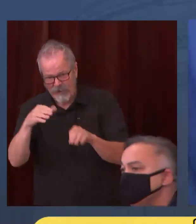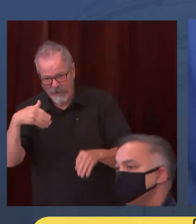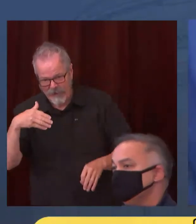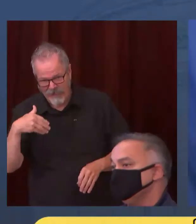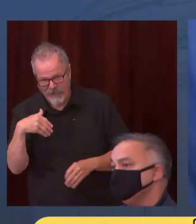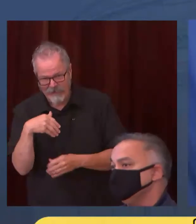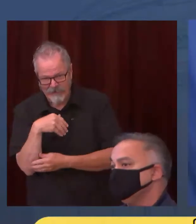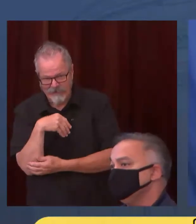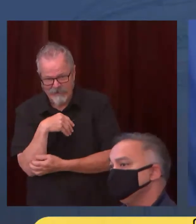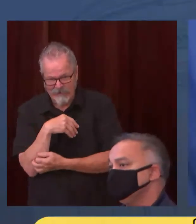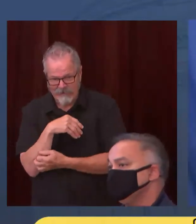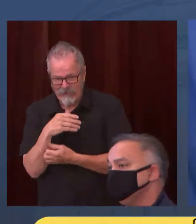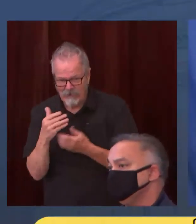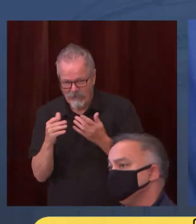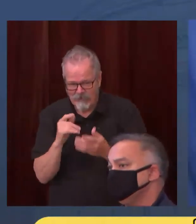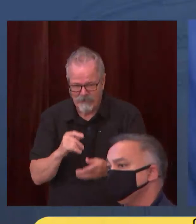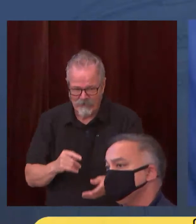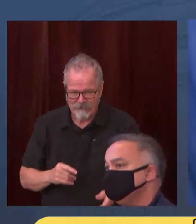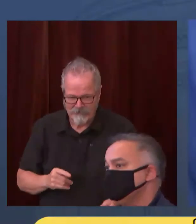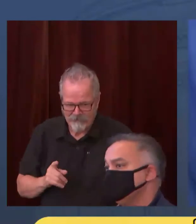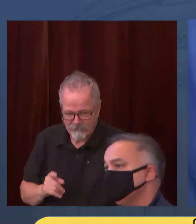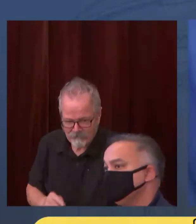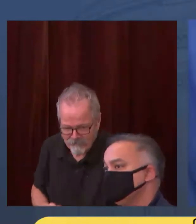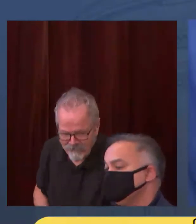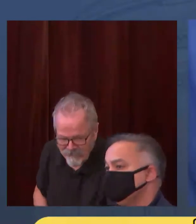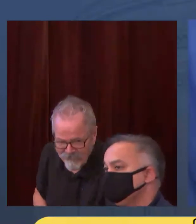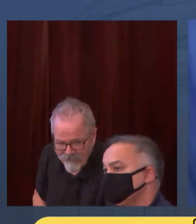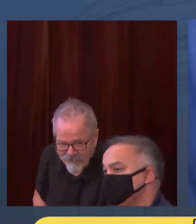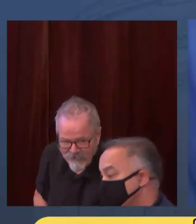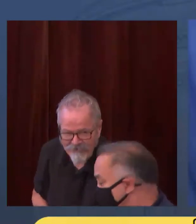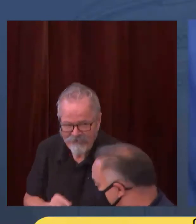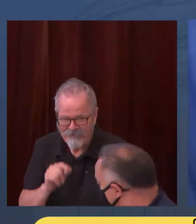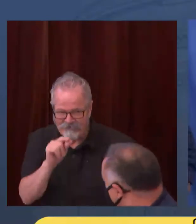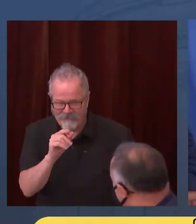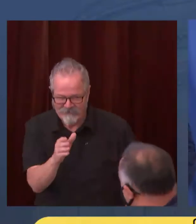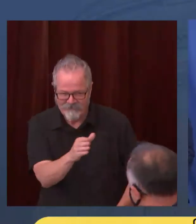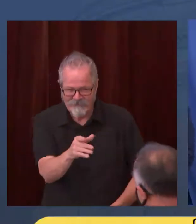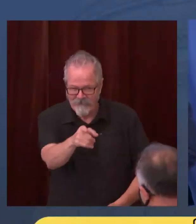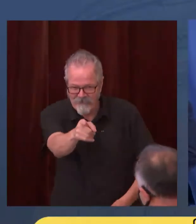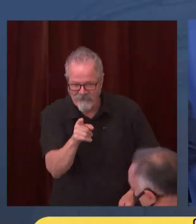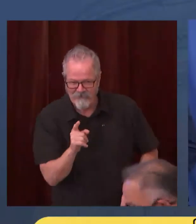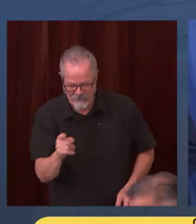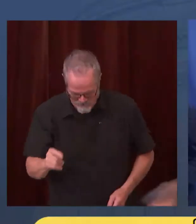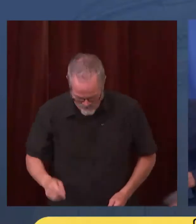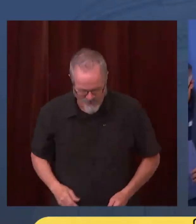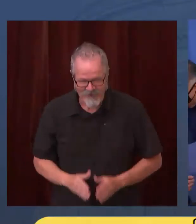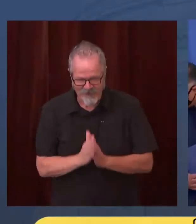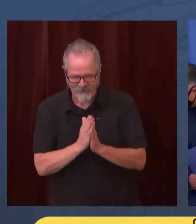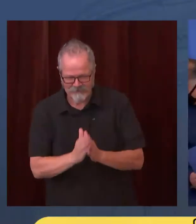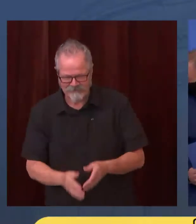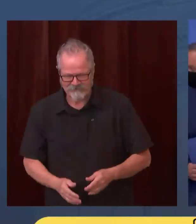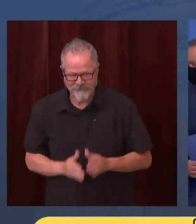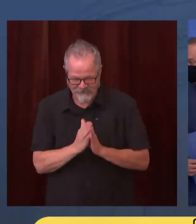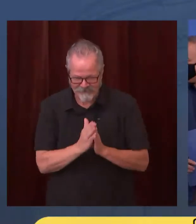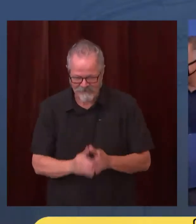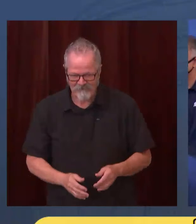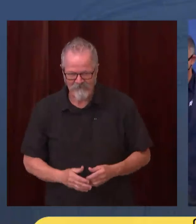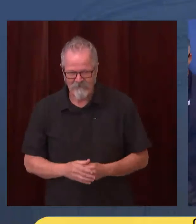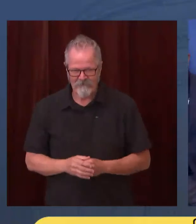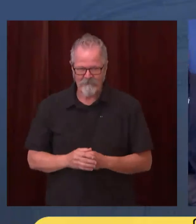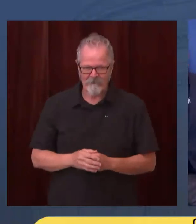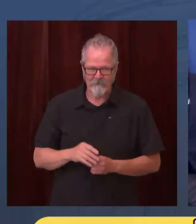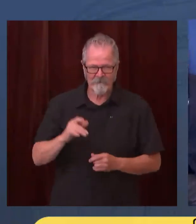vaccines, in order to comply with the state requirement for vaccination in state employment, if people want to use